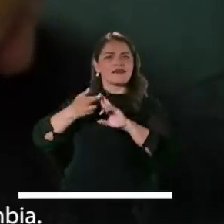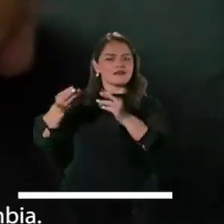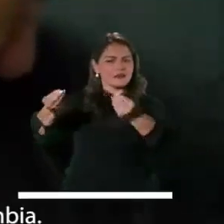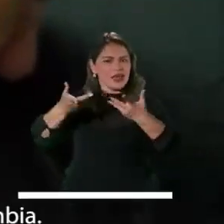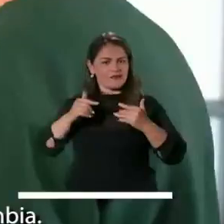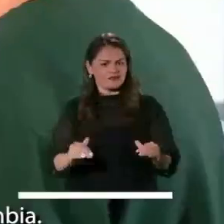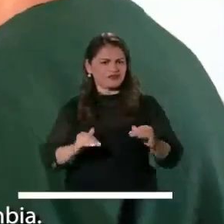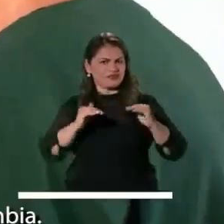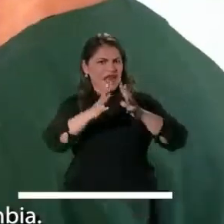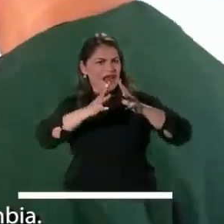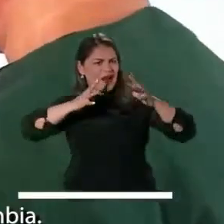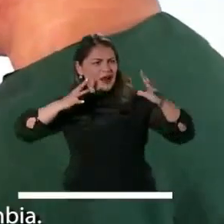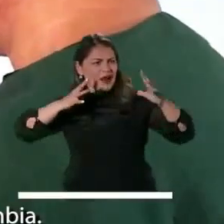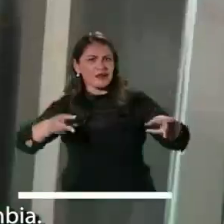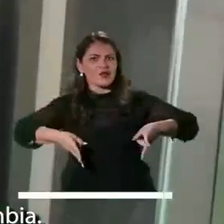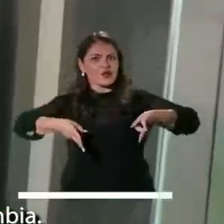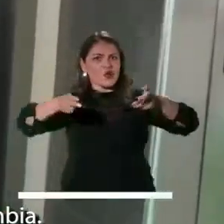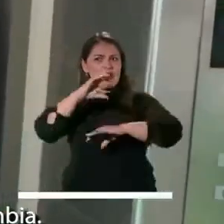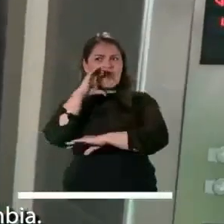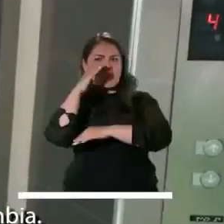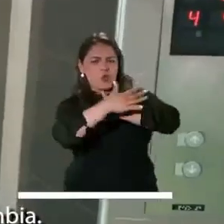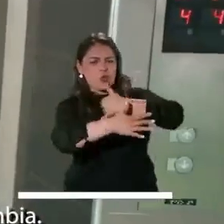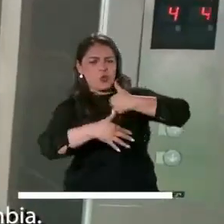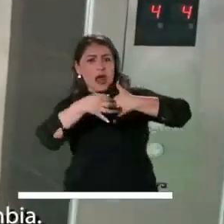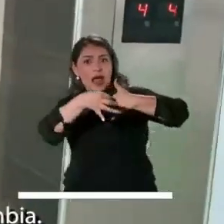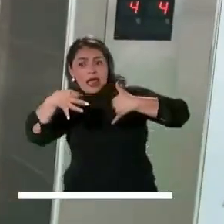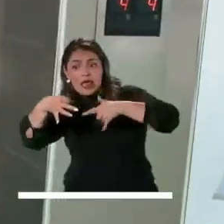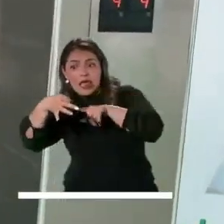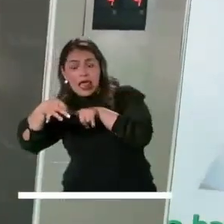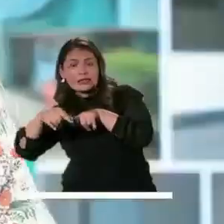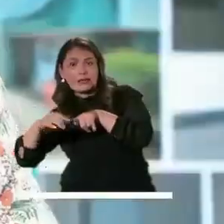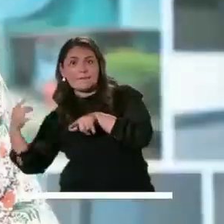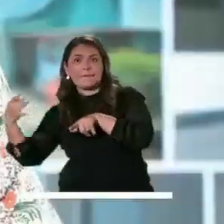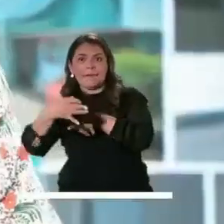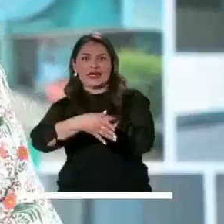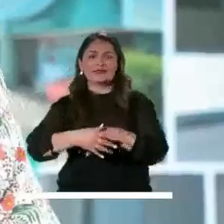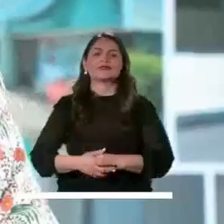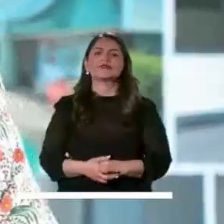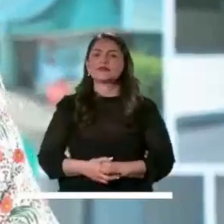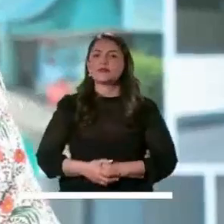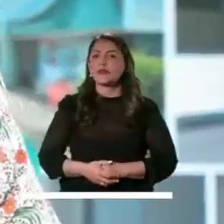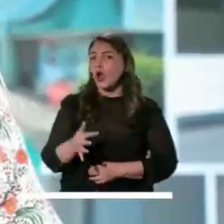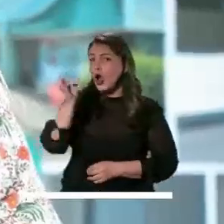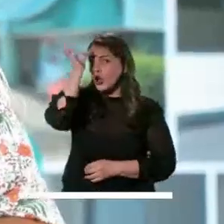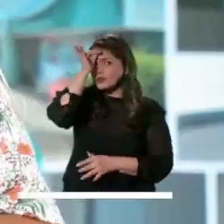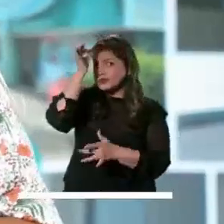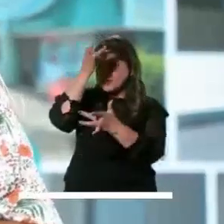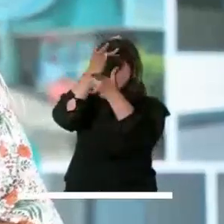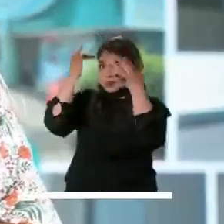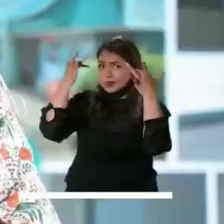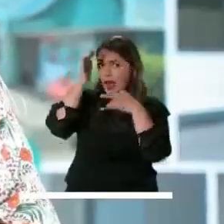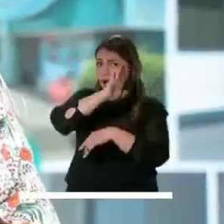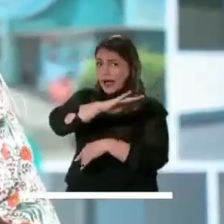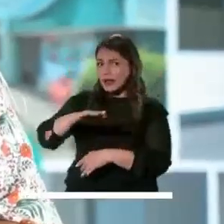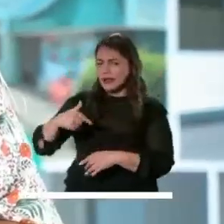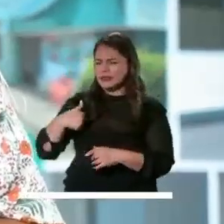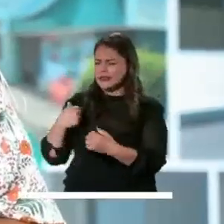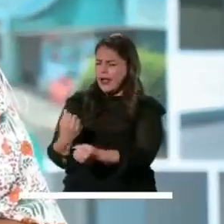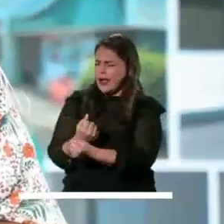the largest, most modern, and innovative in Colombia. El Hospital Mental de Antioquia para mí es